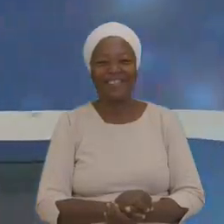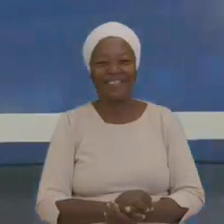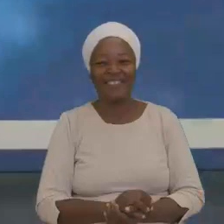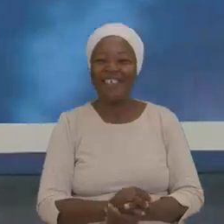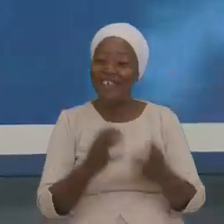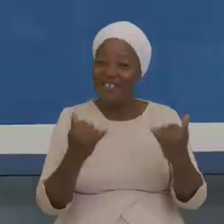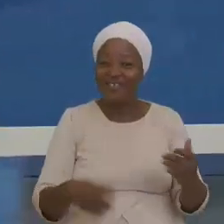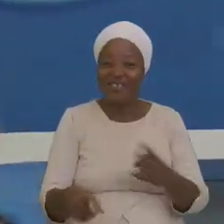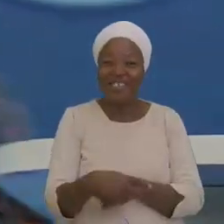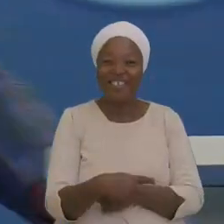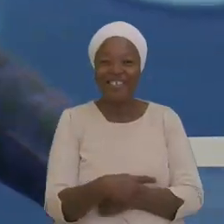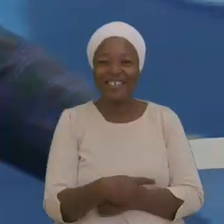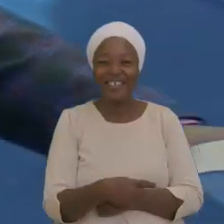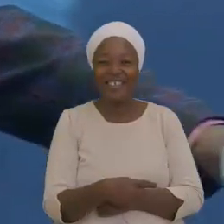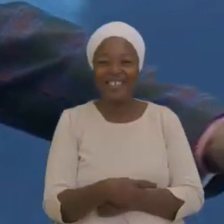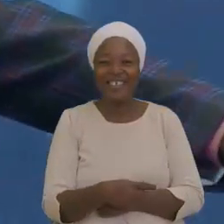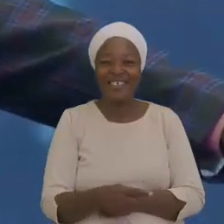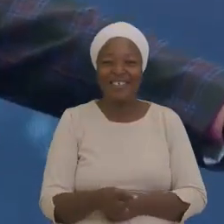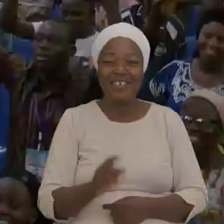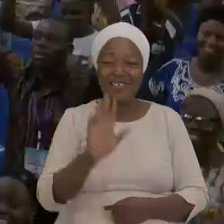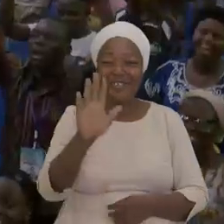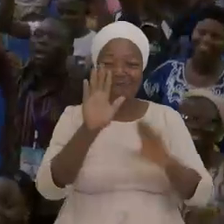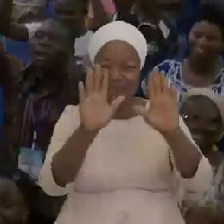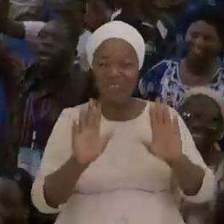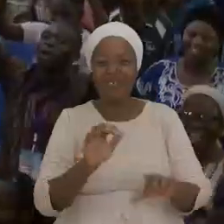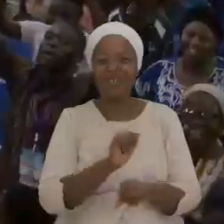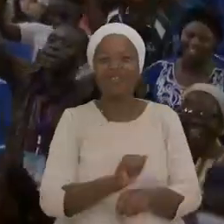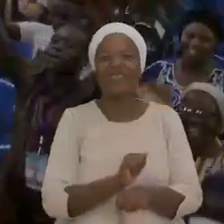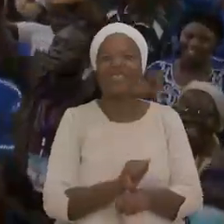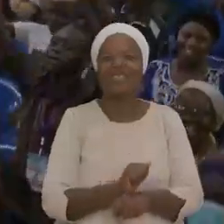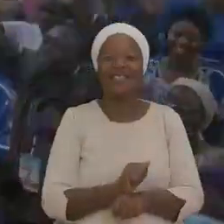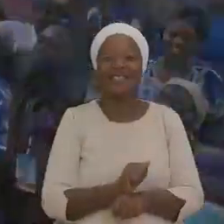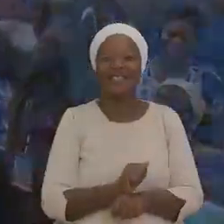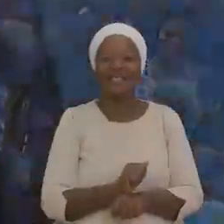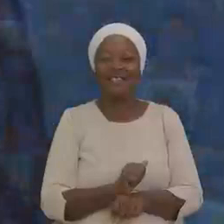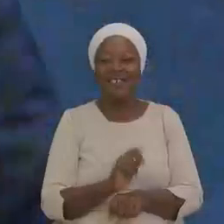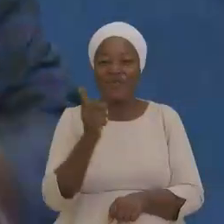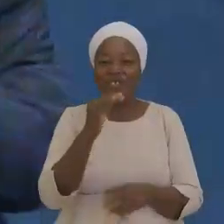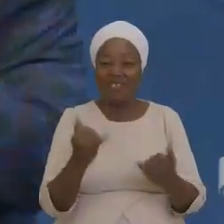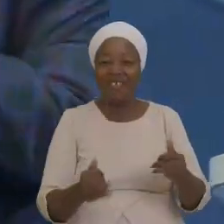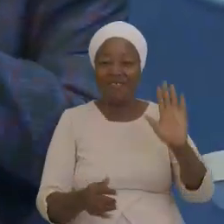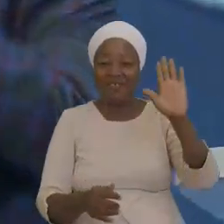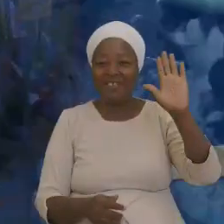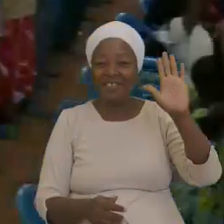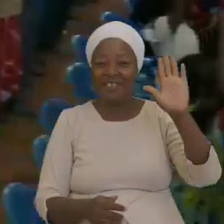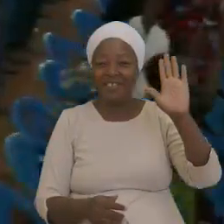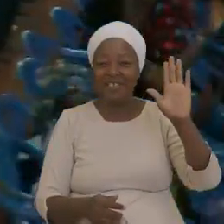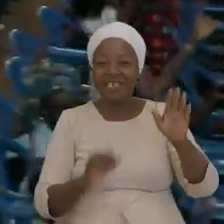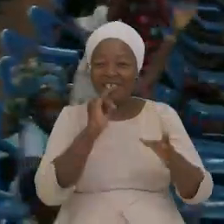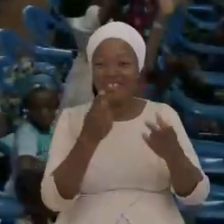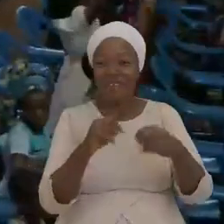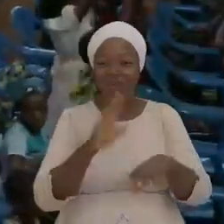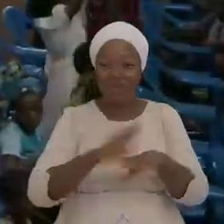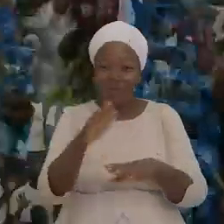Today, your miracle. Where are you? It's coming upon